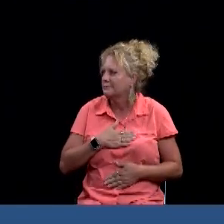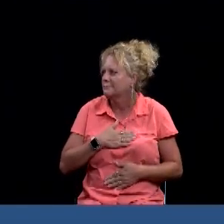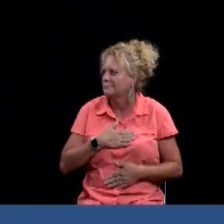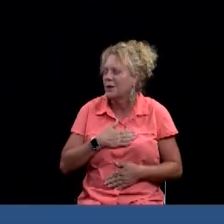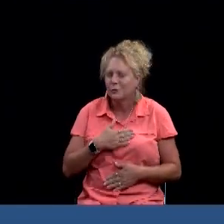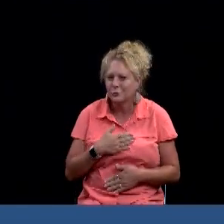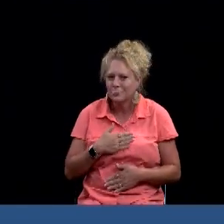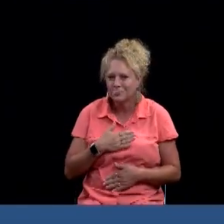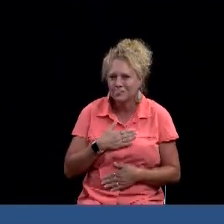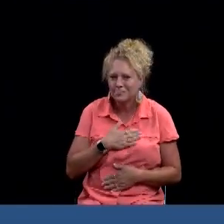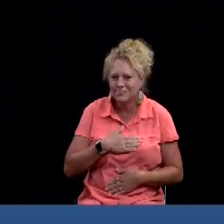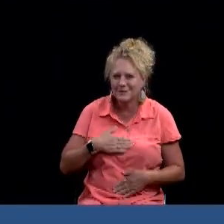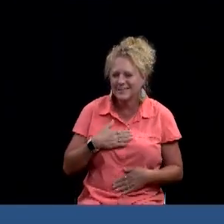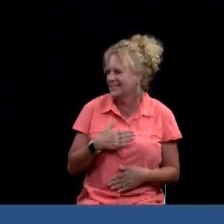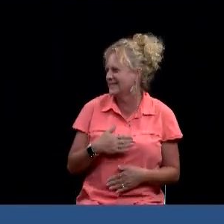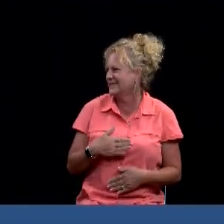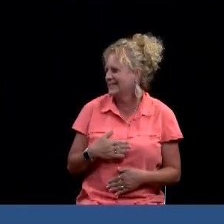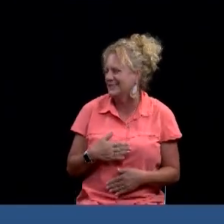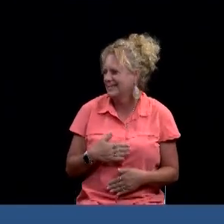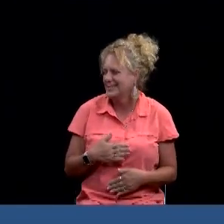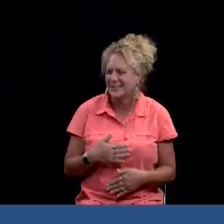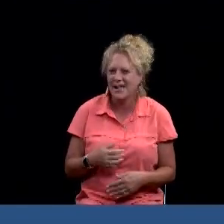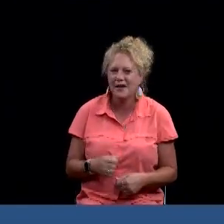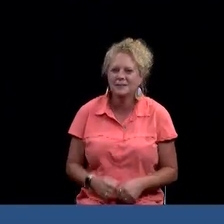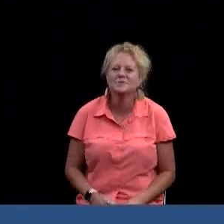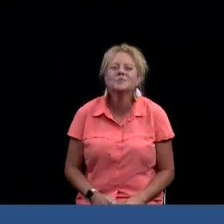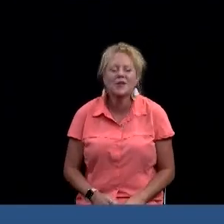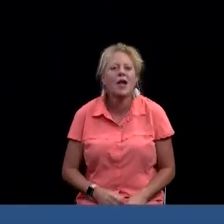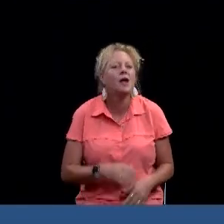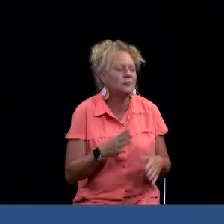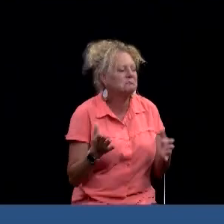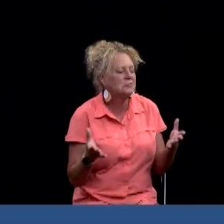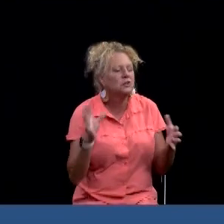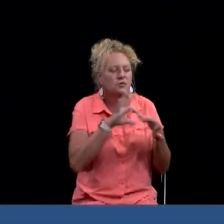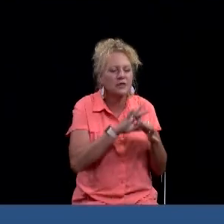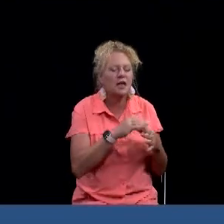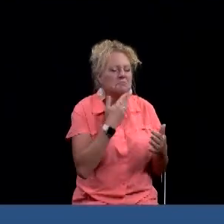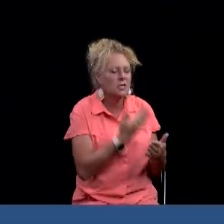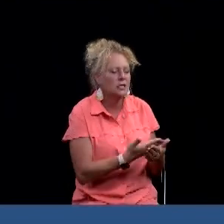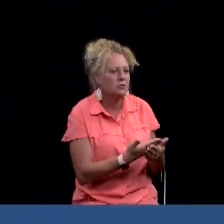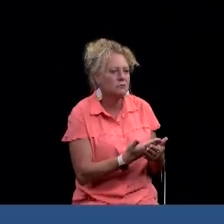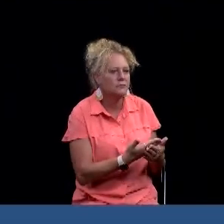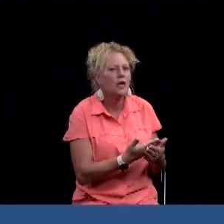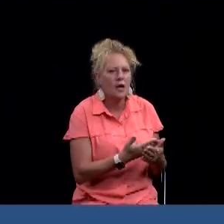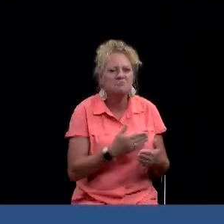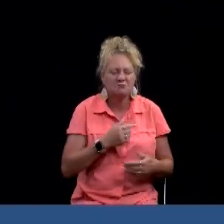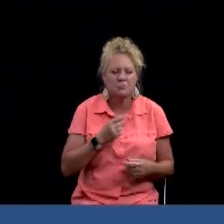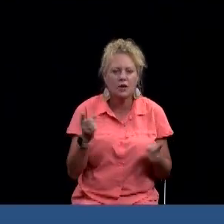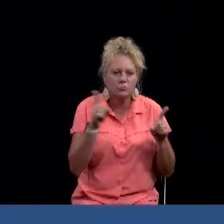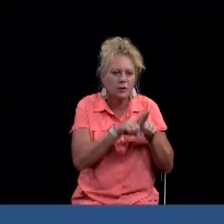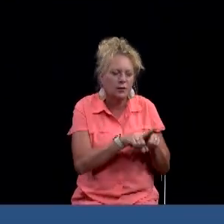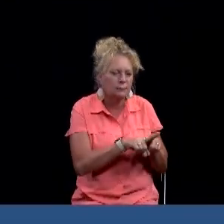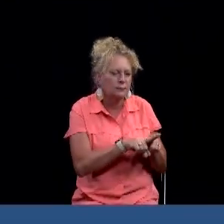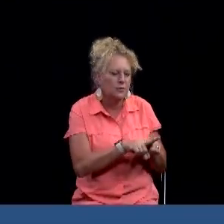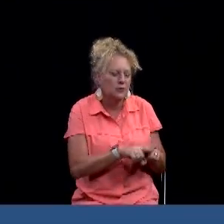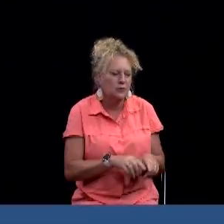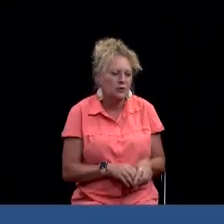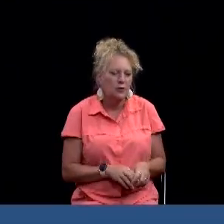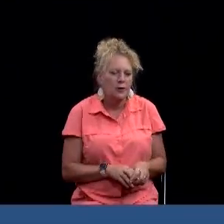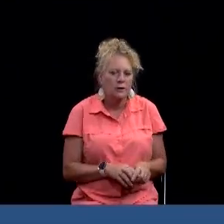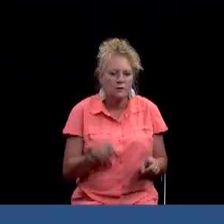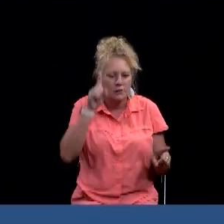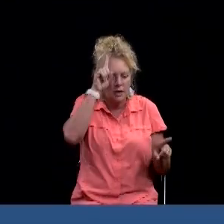Hey, Melissa, I'll jump in real quick and just, I agree with, I agree this project is good and